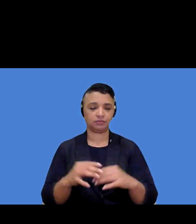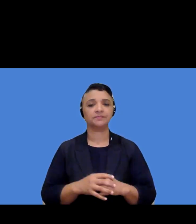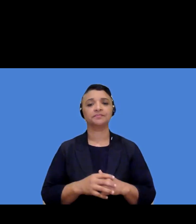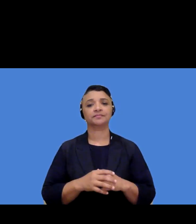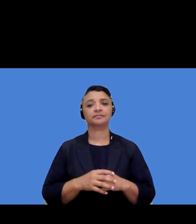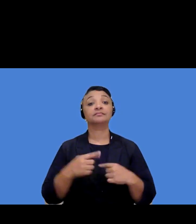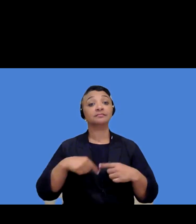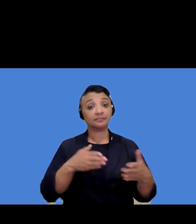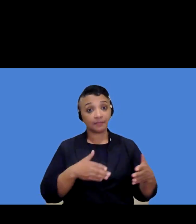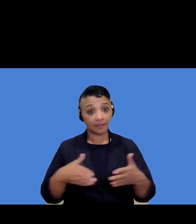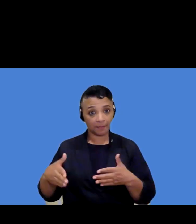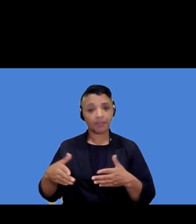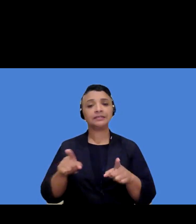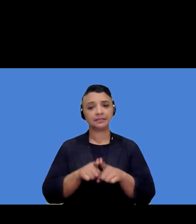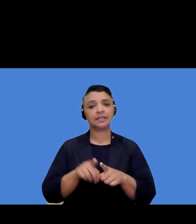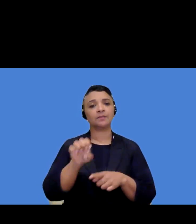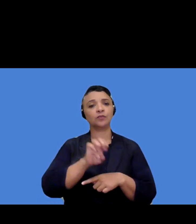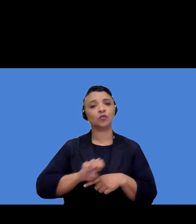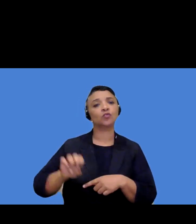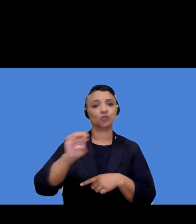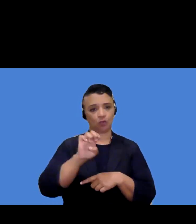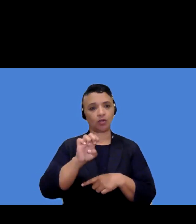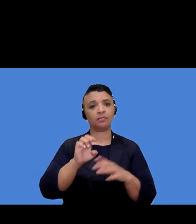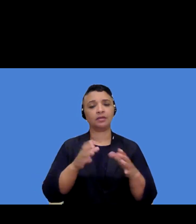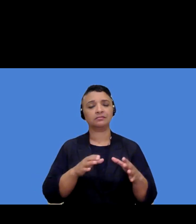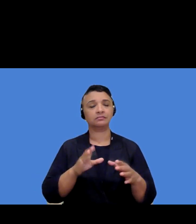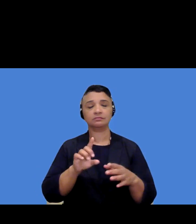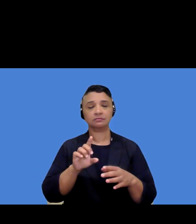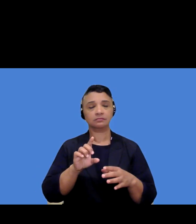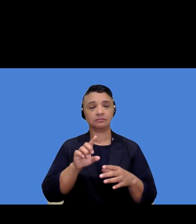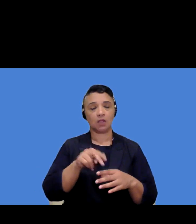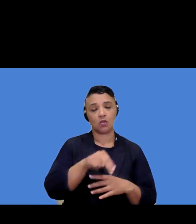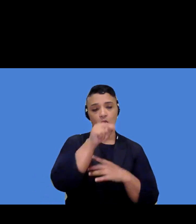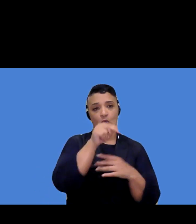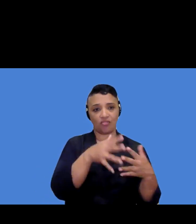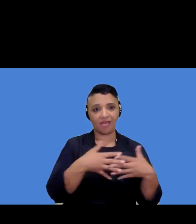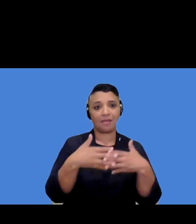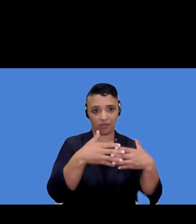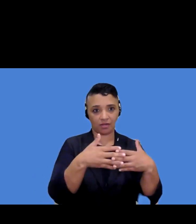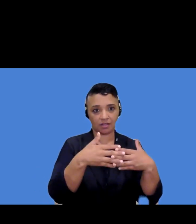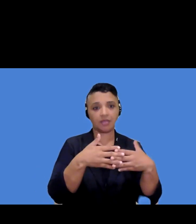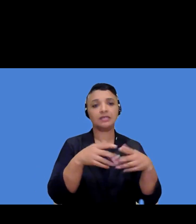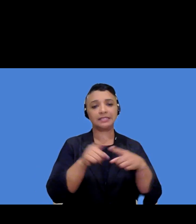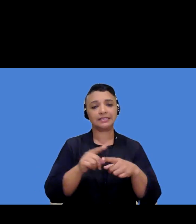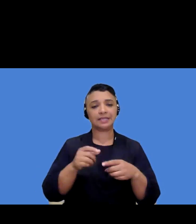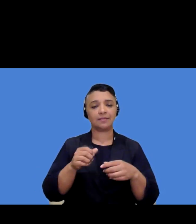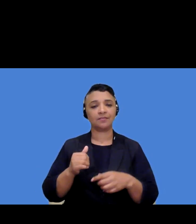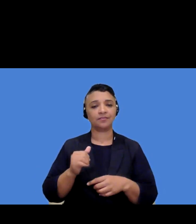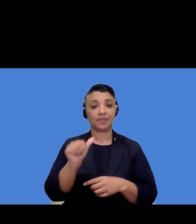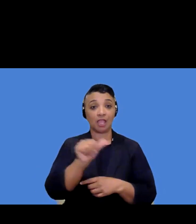to have a regional summit for North America, for Asia Pacific,